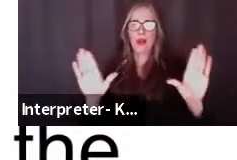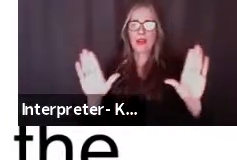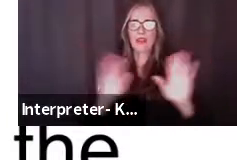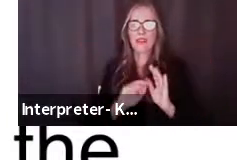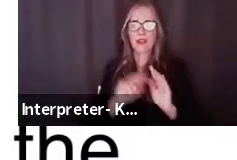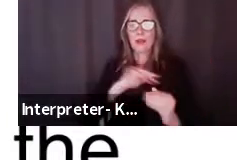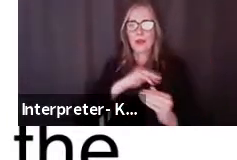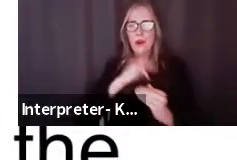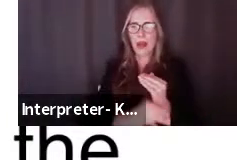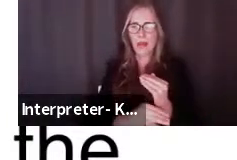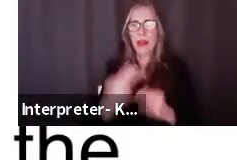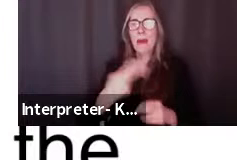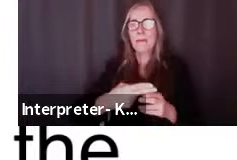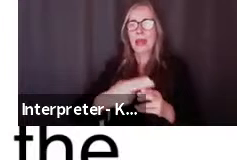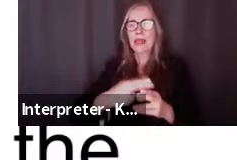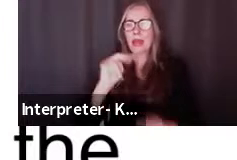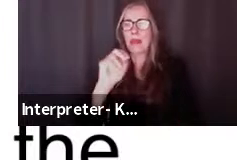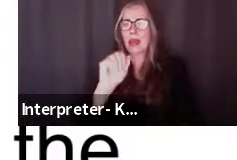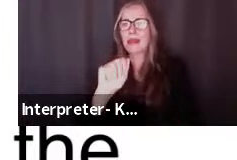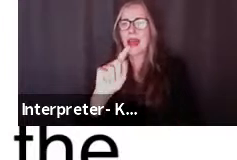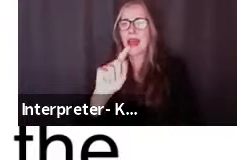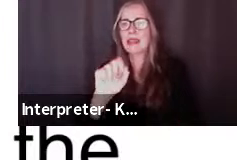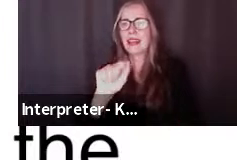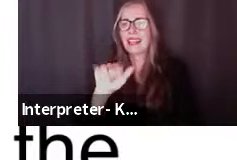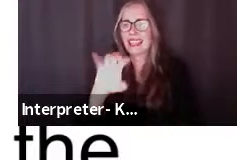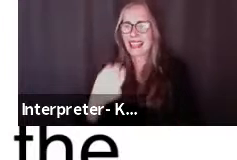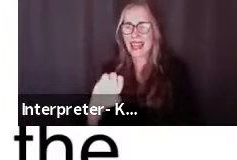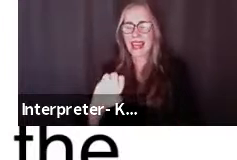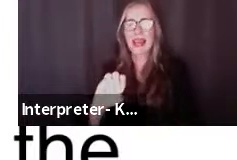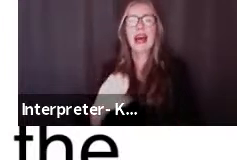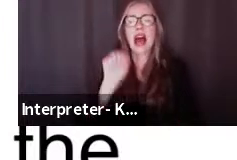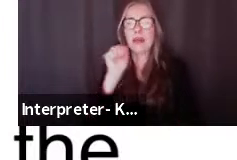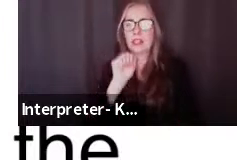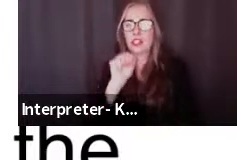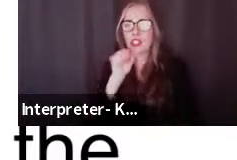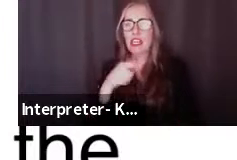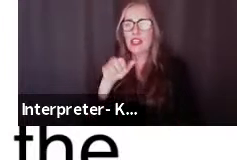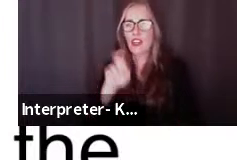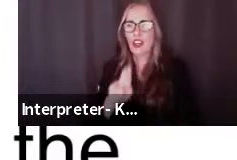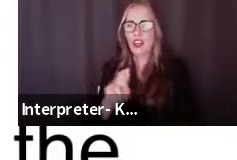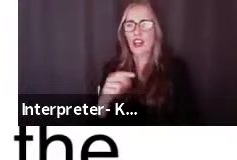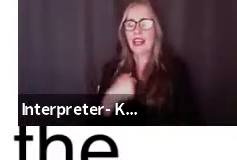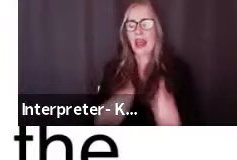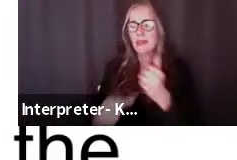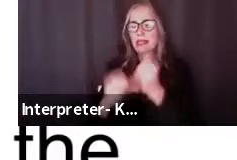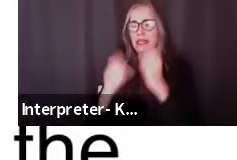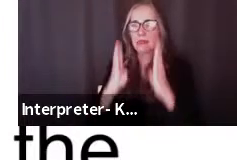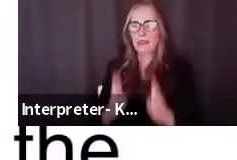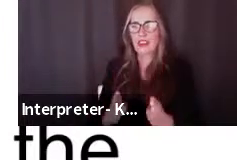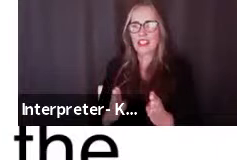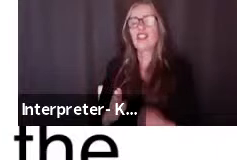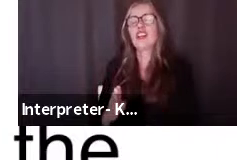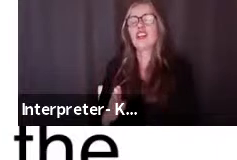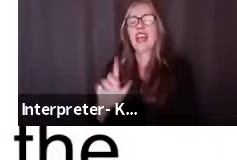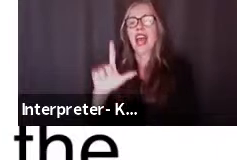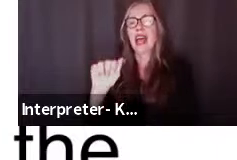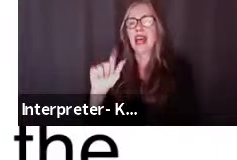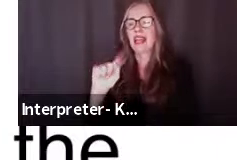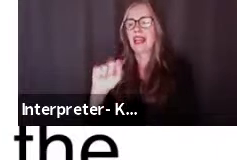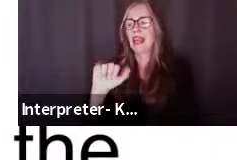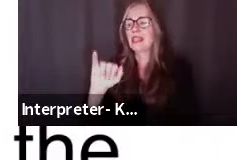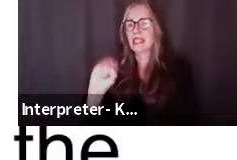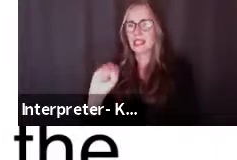she and her and i'm an assistant professor in the department of latin and latino studies at the university of illinois at champaign